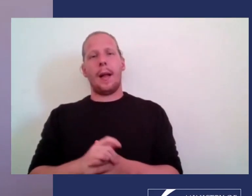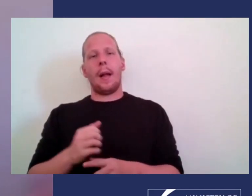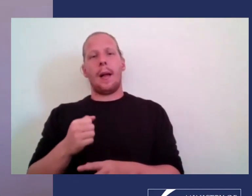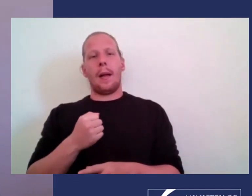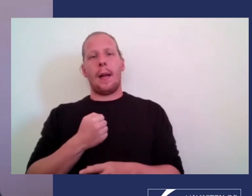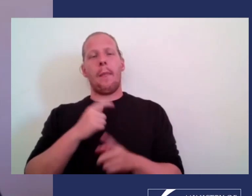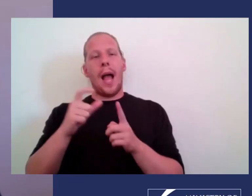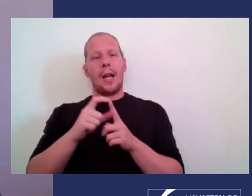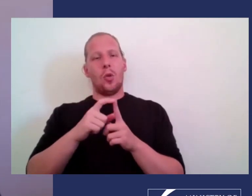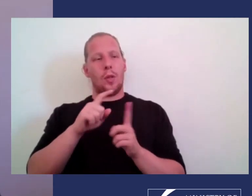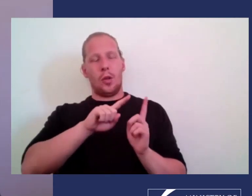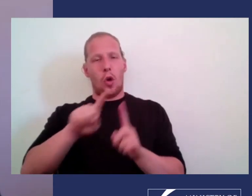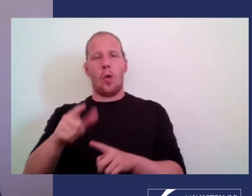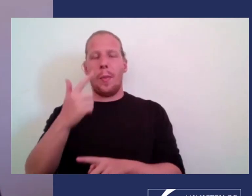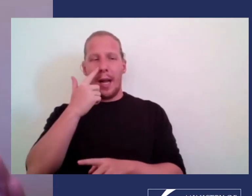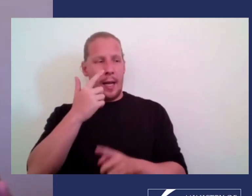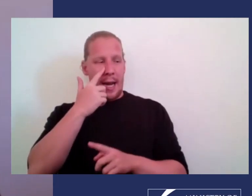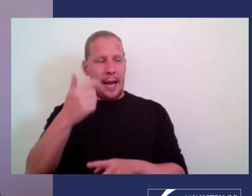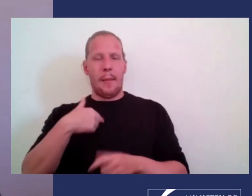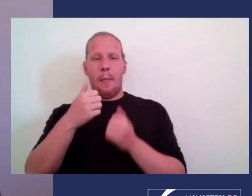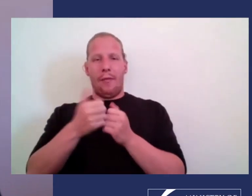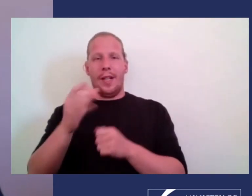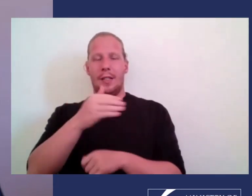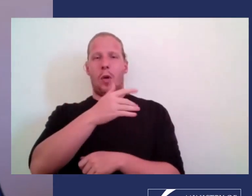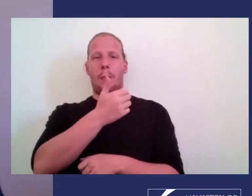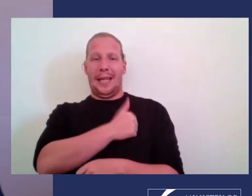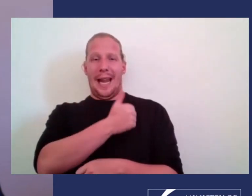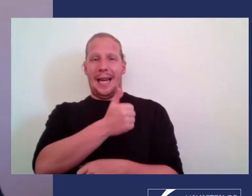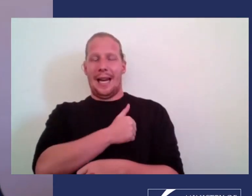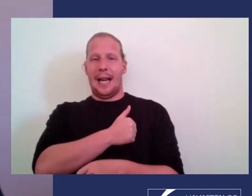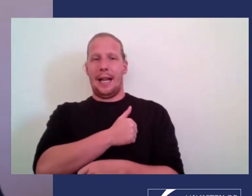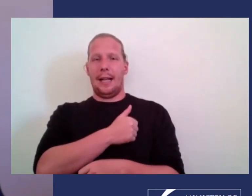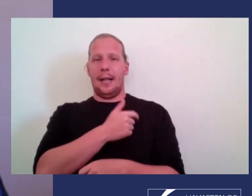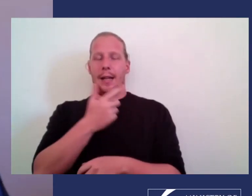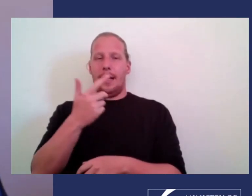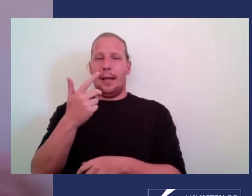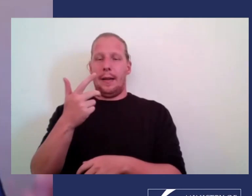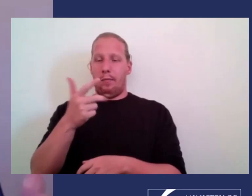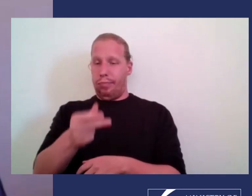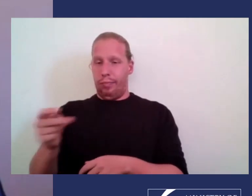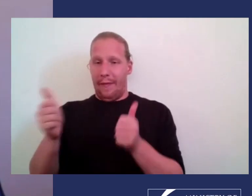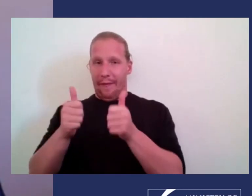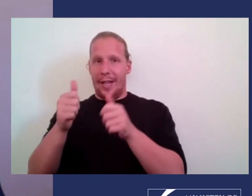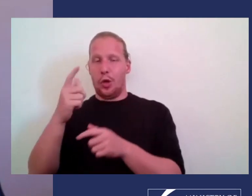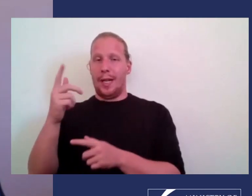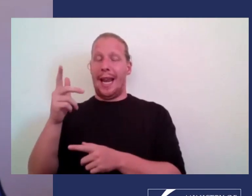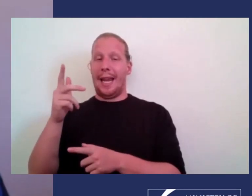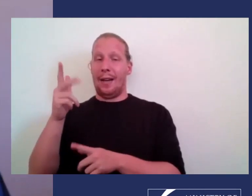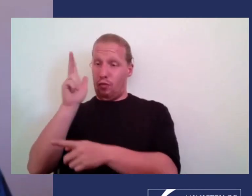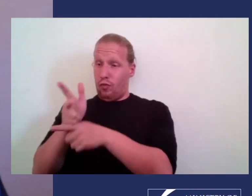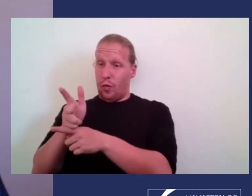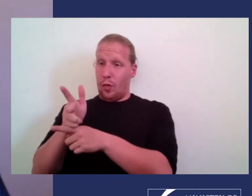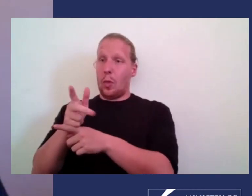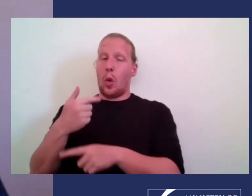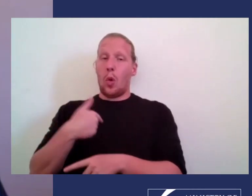their children done beforehand, and they had videoed that. So she watched the video, and thankfully the little girl said,